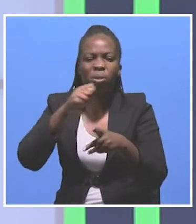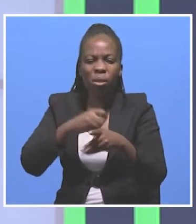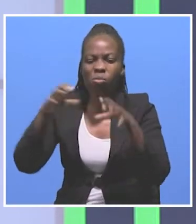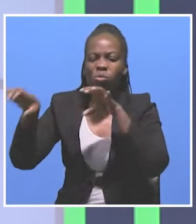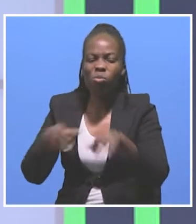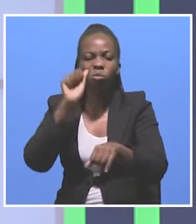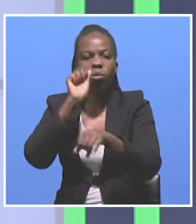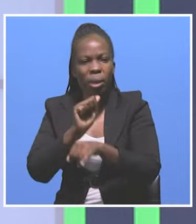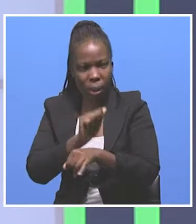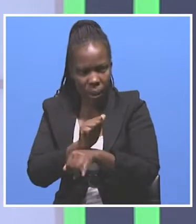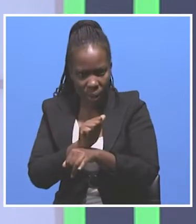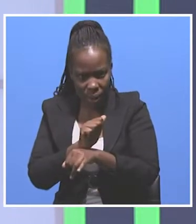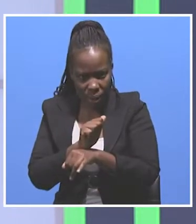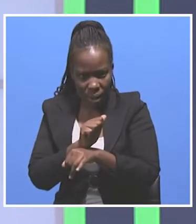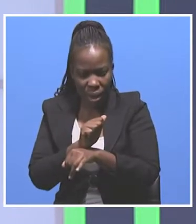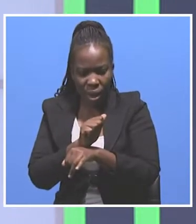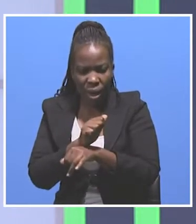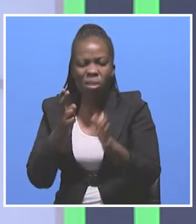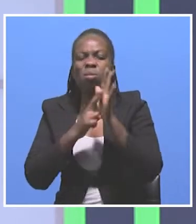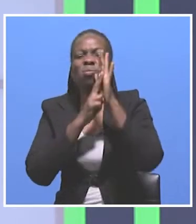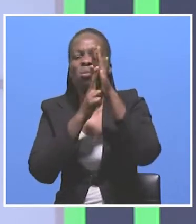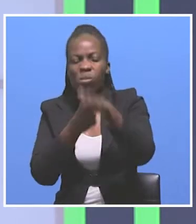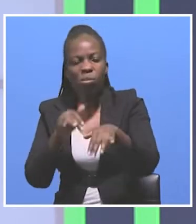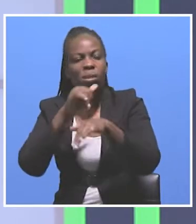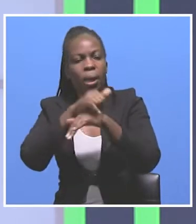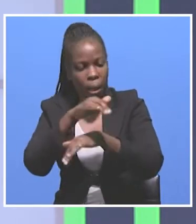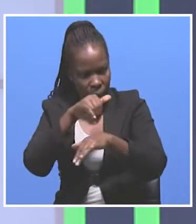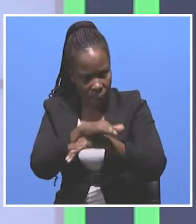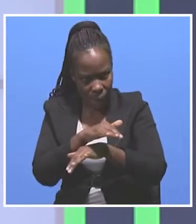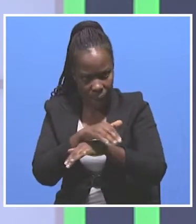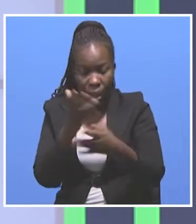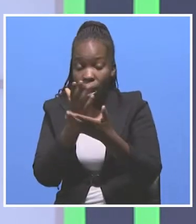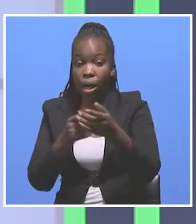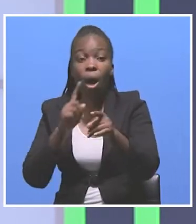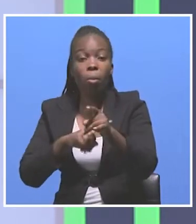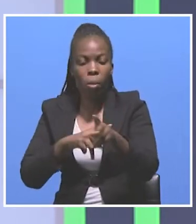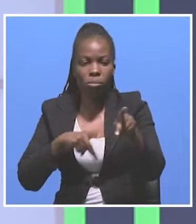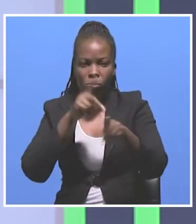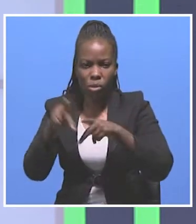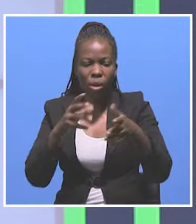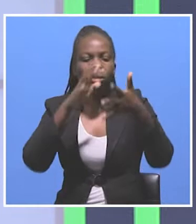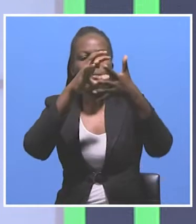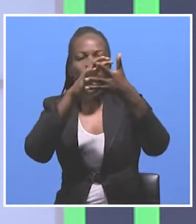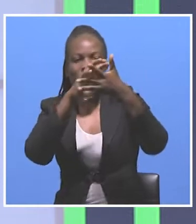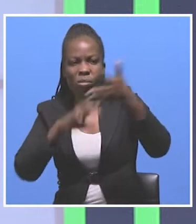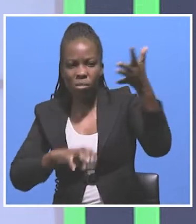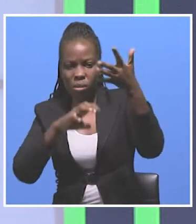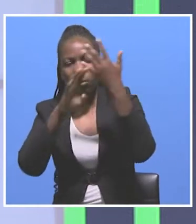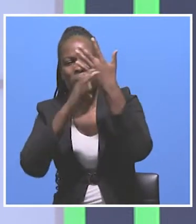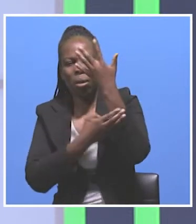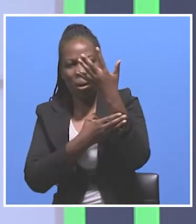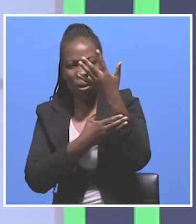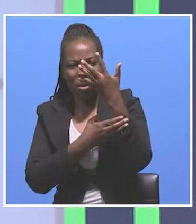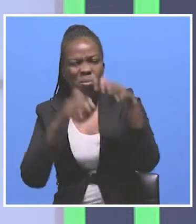They'll even take you through the steps of counseling. Sometimes people have wanted to terminate pregnancies because of lack of